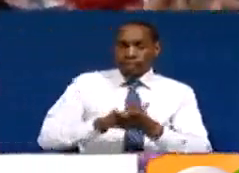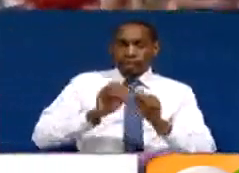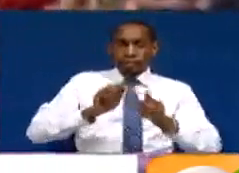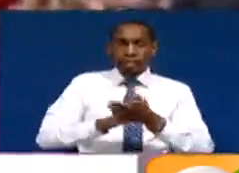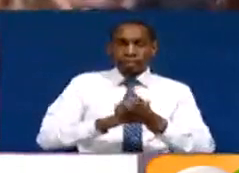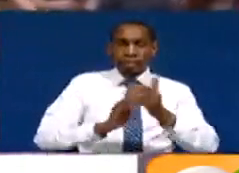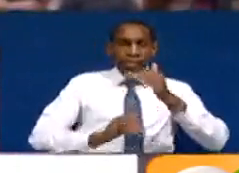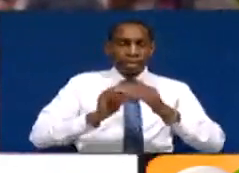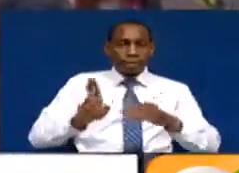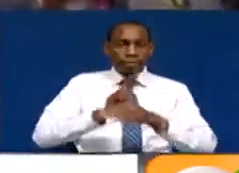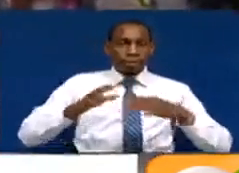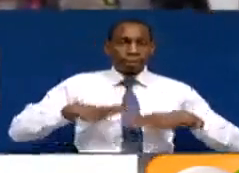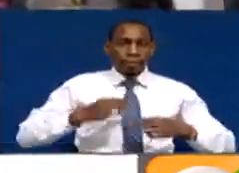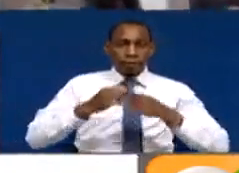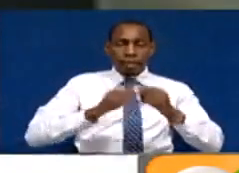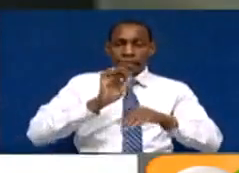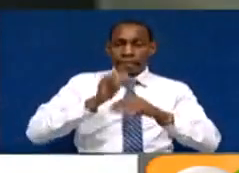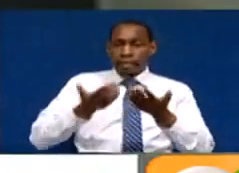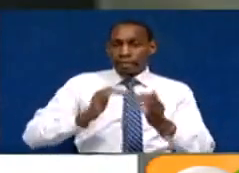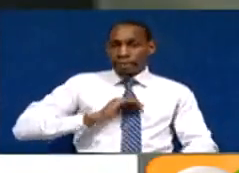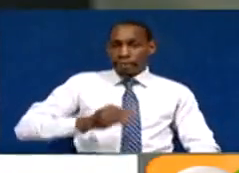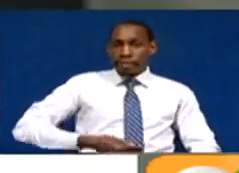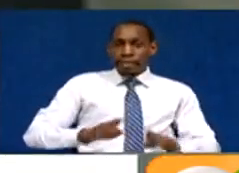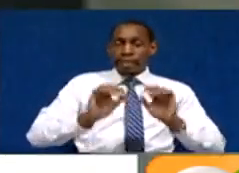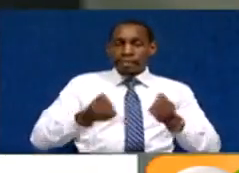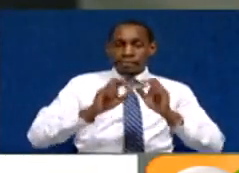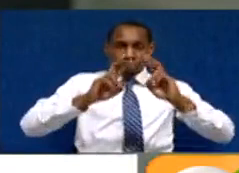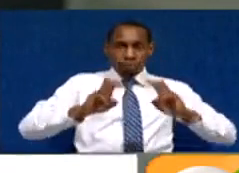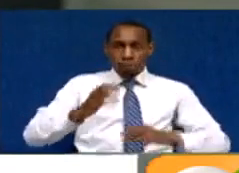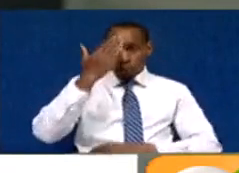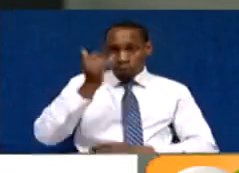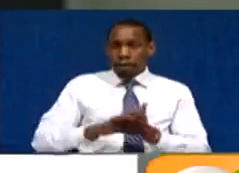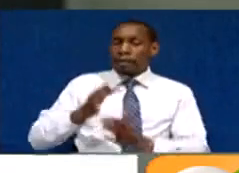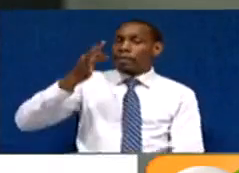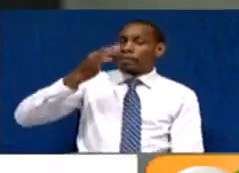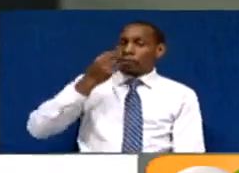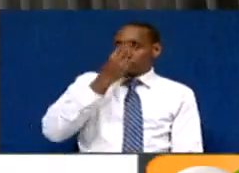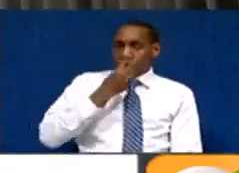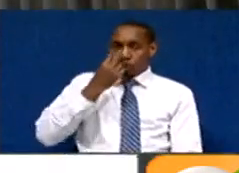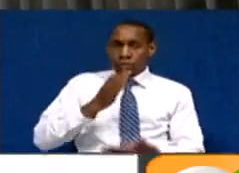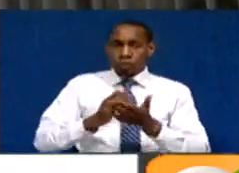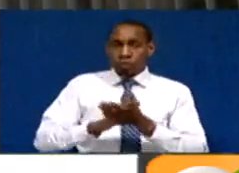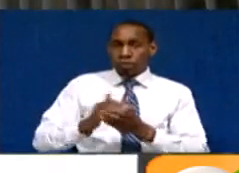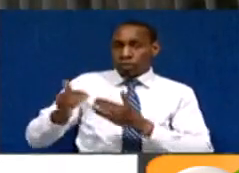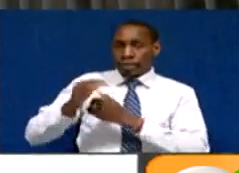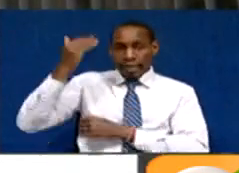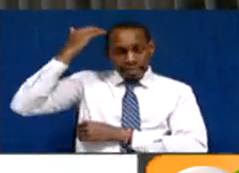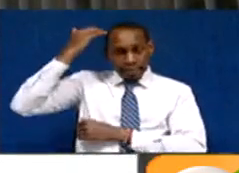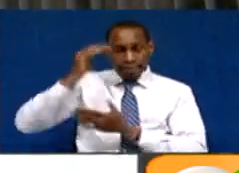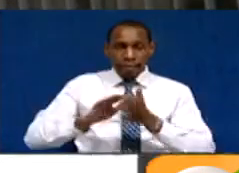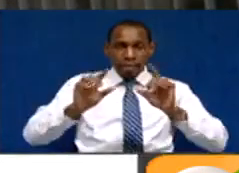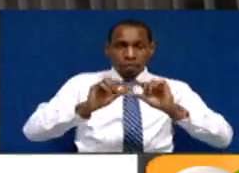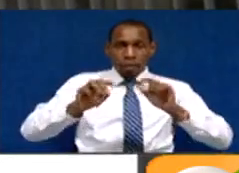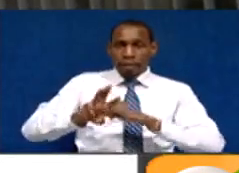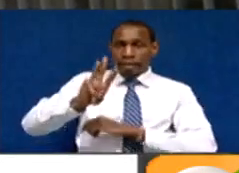in people who are immunocompromised or pregnant. Safety will be scrutinized because the nose is so close to the brain. According to the World